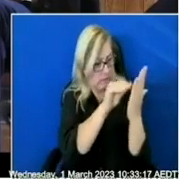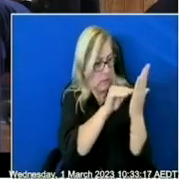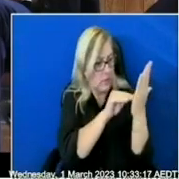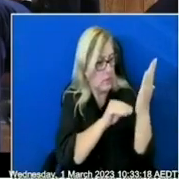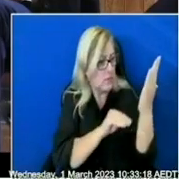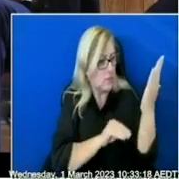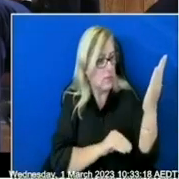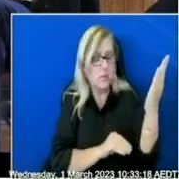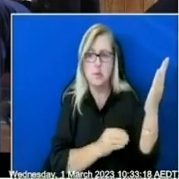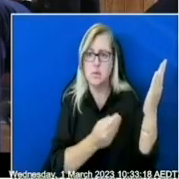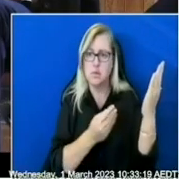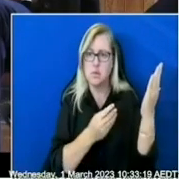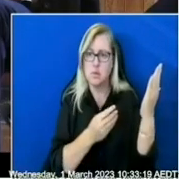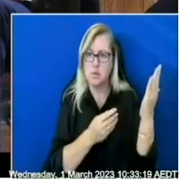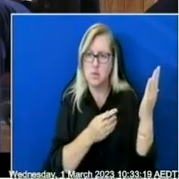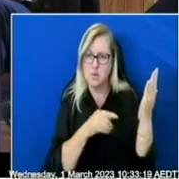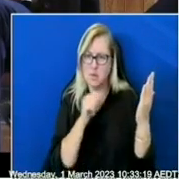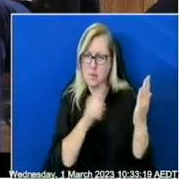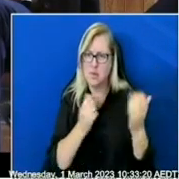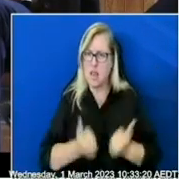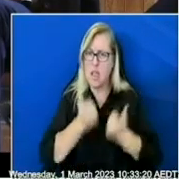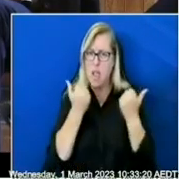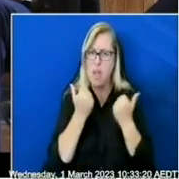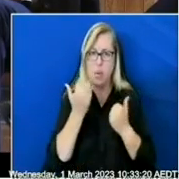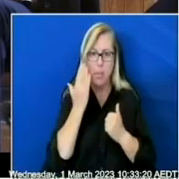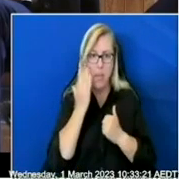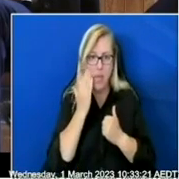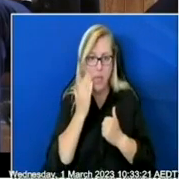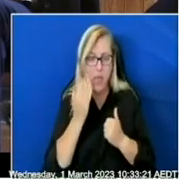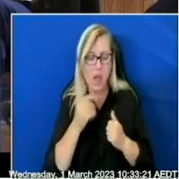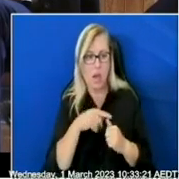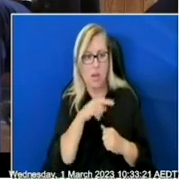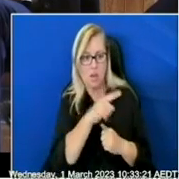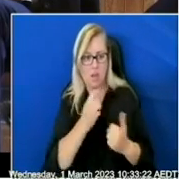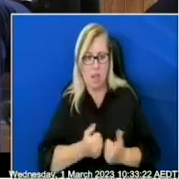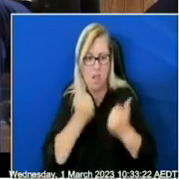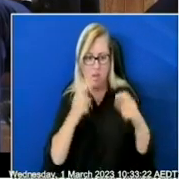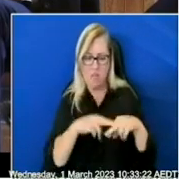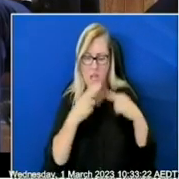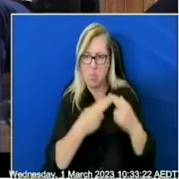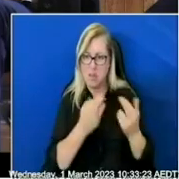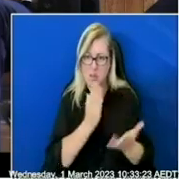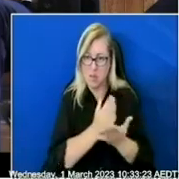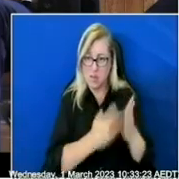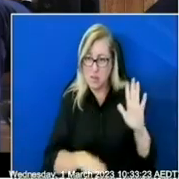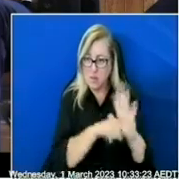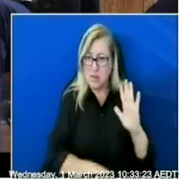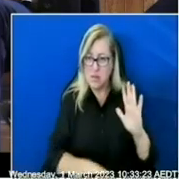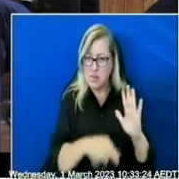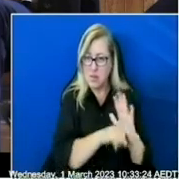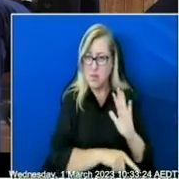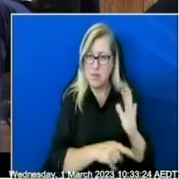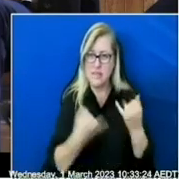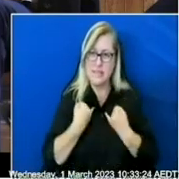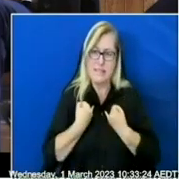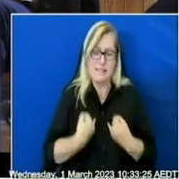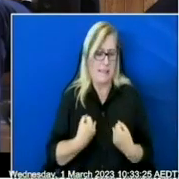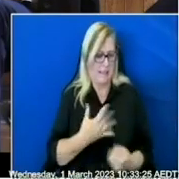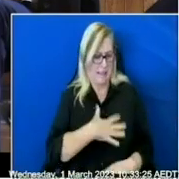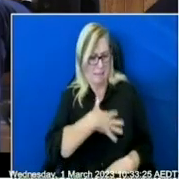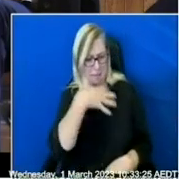our mother and our family in the most derogatory, disgusting, offensive way. Mm-hmm. So today is